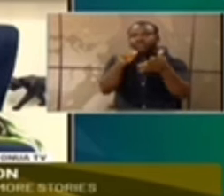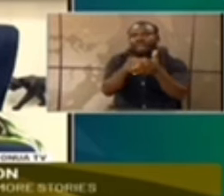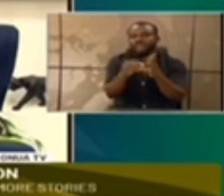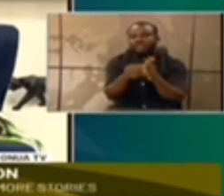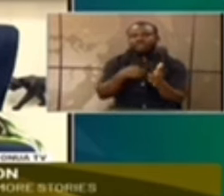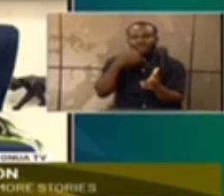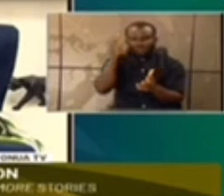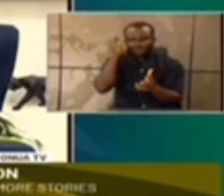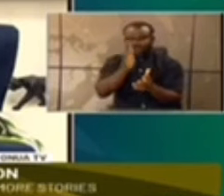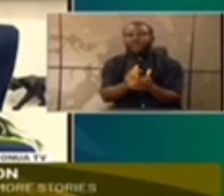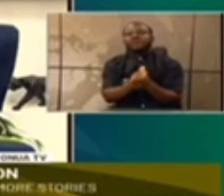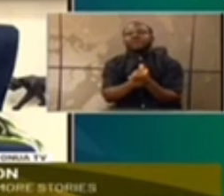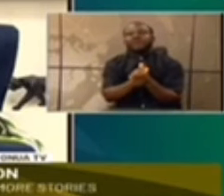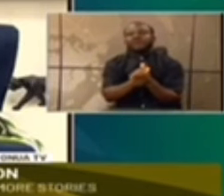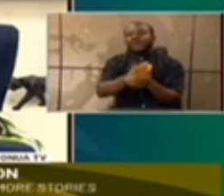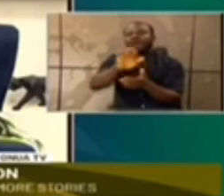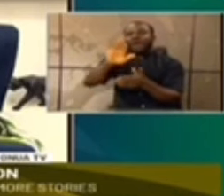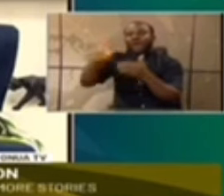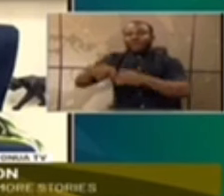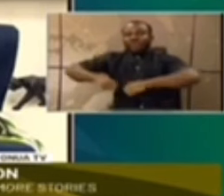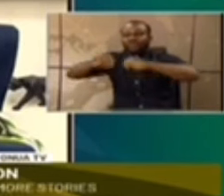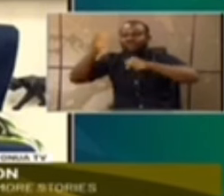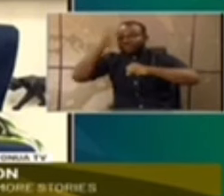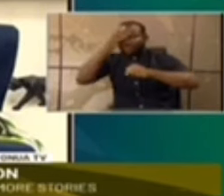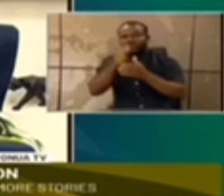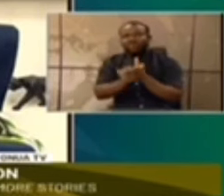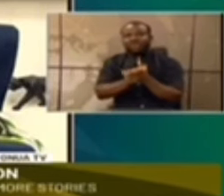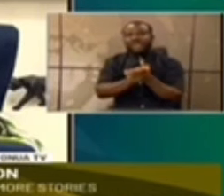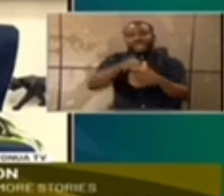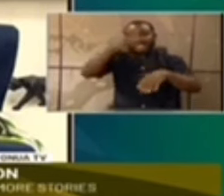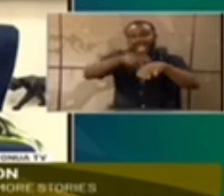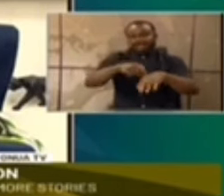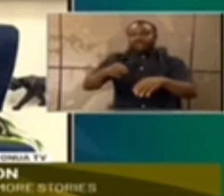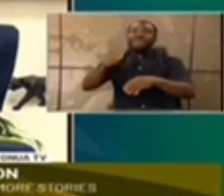who apostle what so we are ba apostle who try to obwa